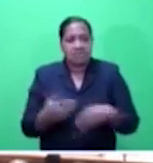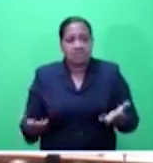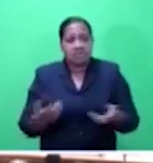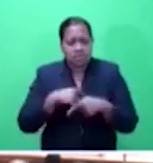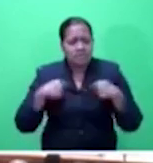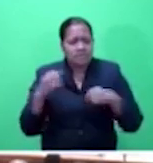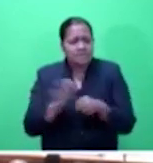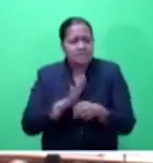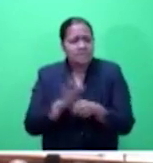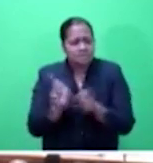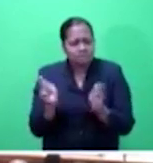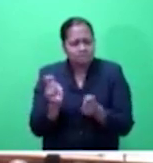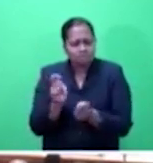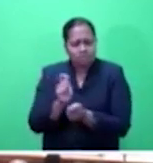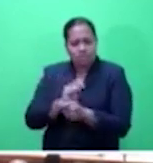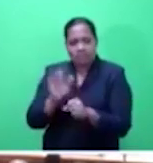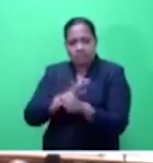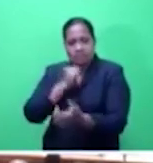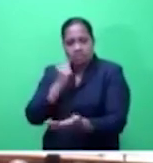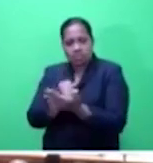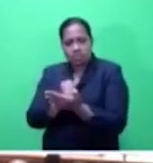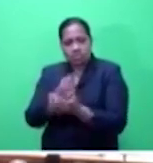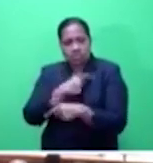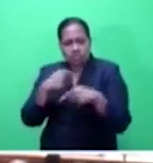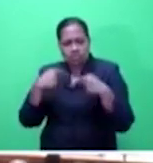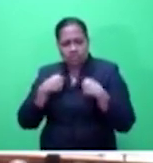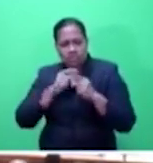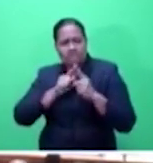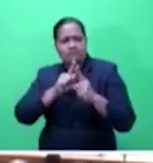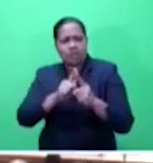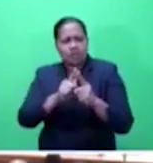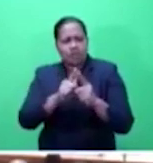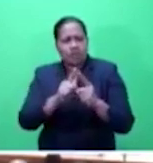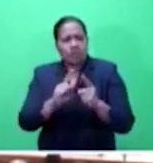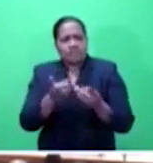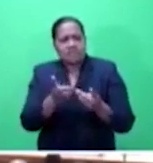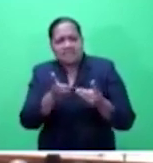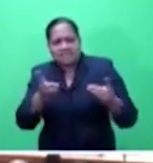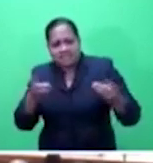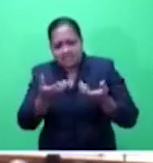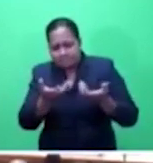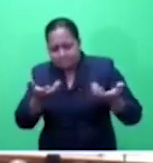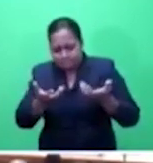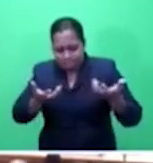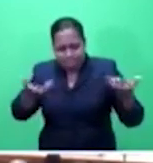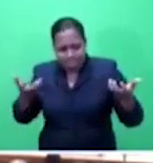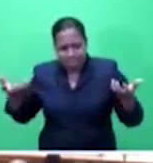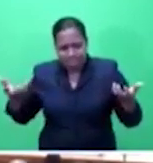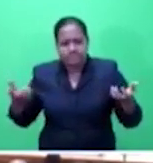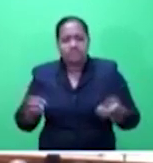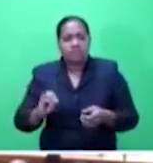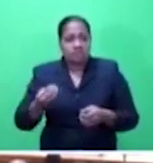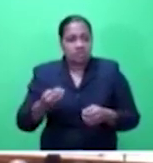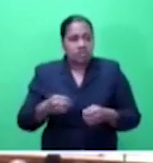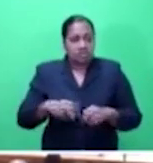to ensure we're adhering to the principles of physical distancing. So if you're watching from a public venue, stop, look